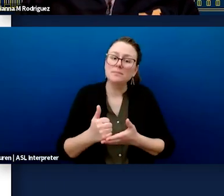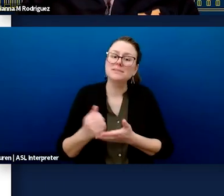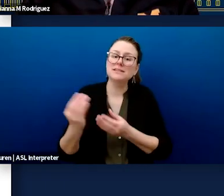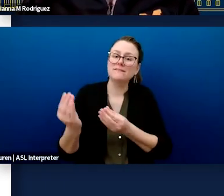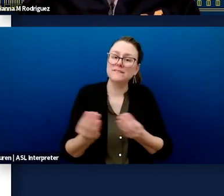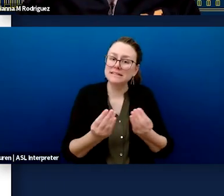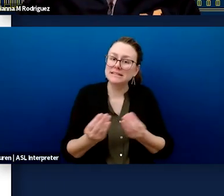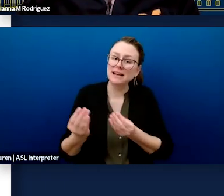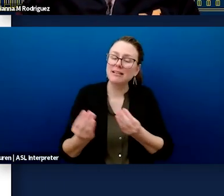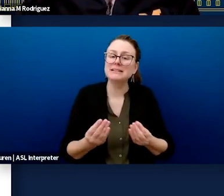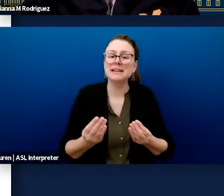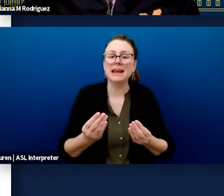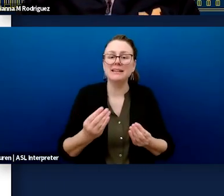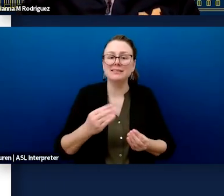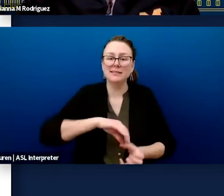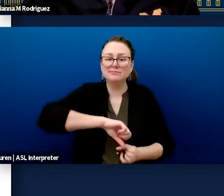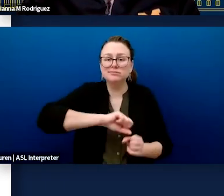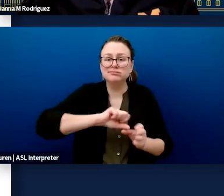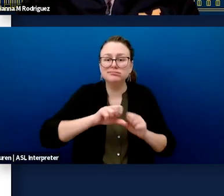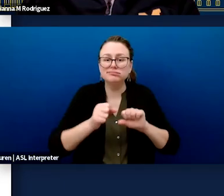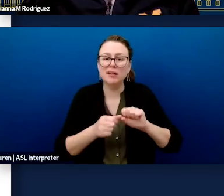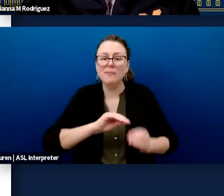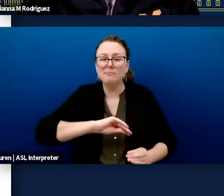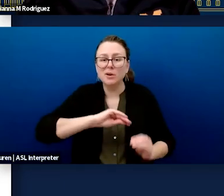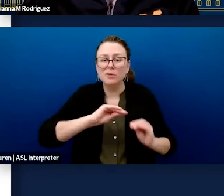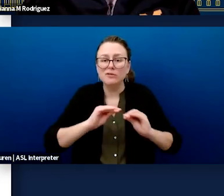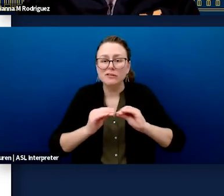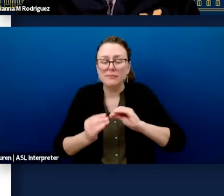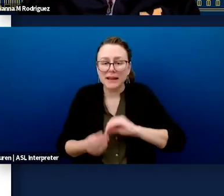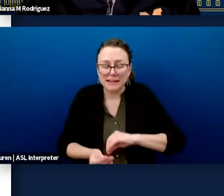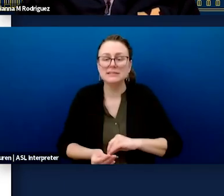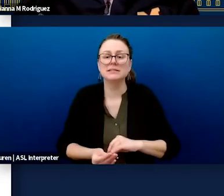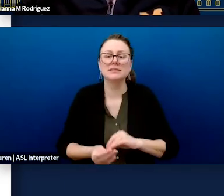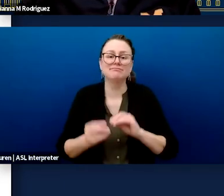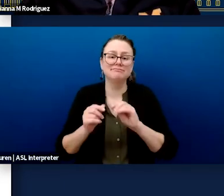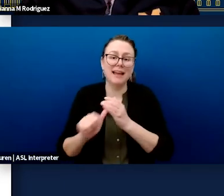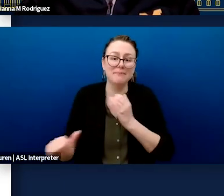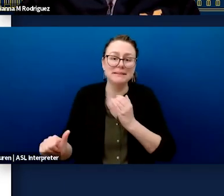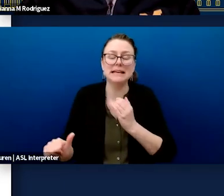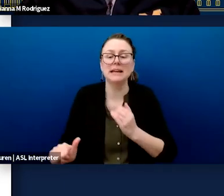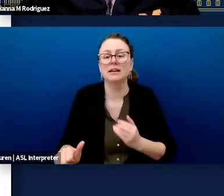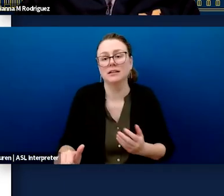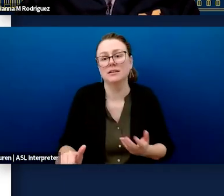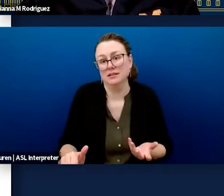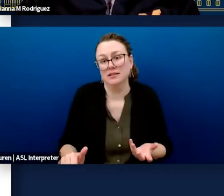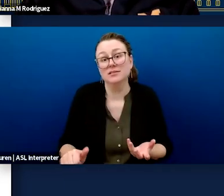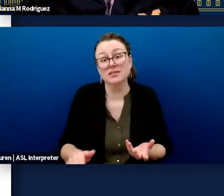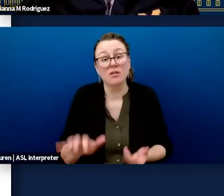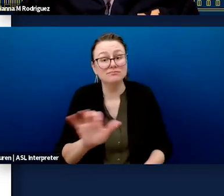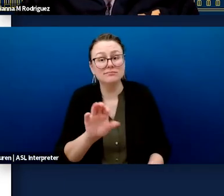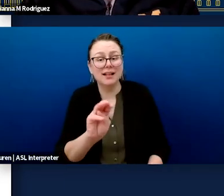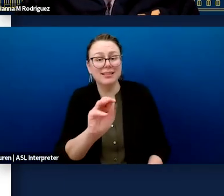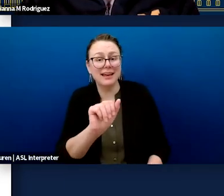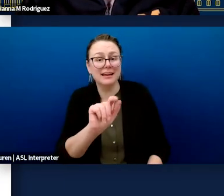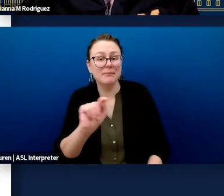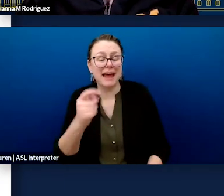facilitate, movement of stool and emptying of stool. And so, with regards to what Matt said in